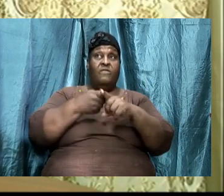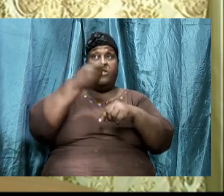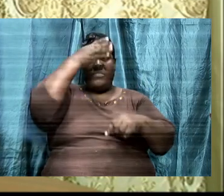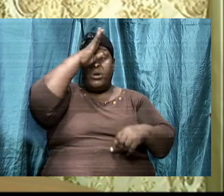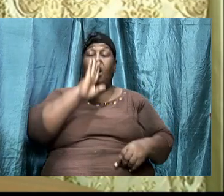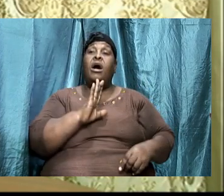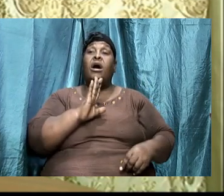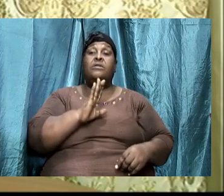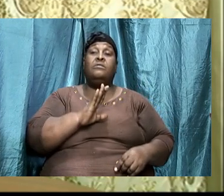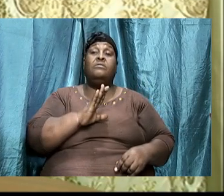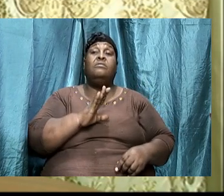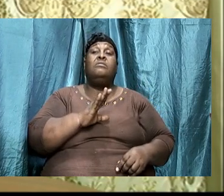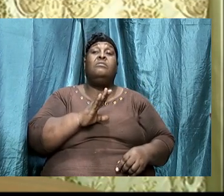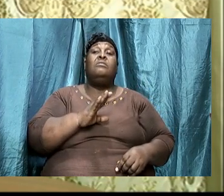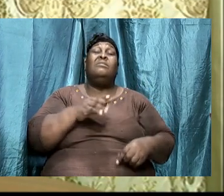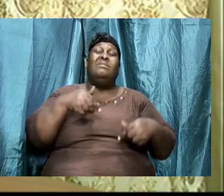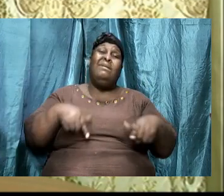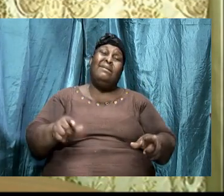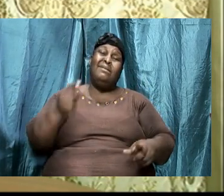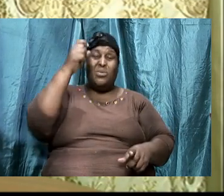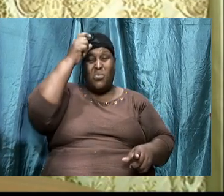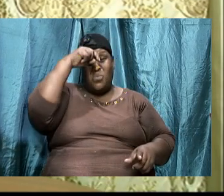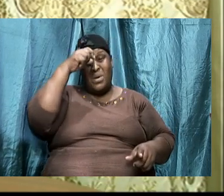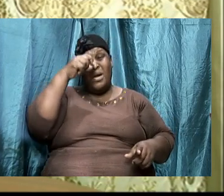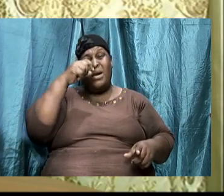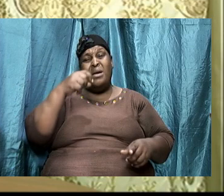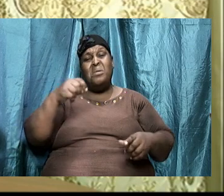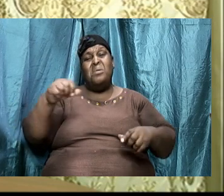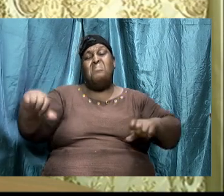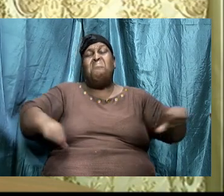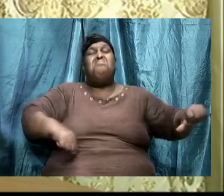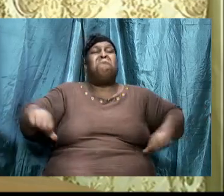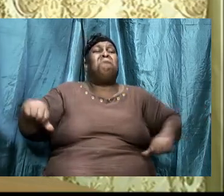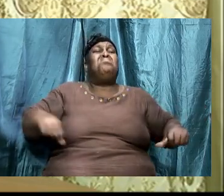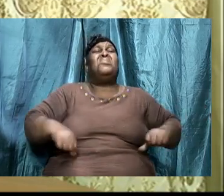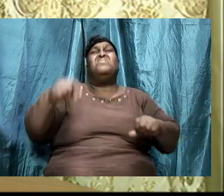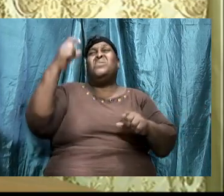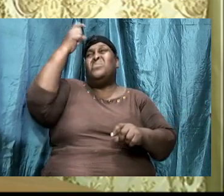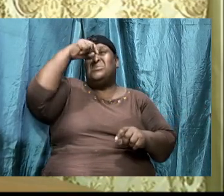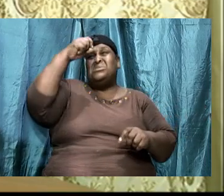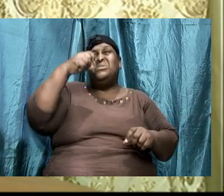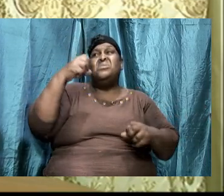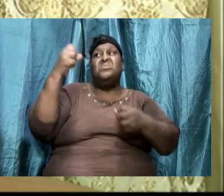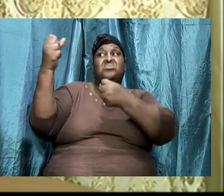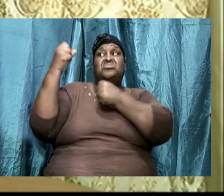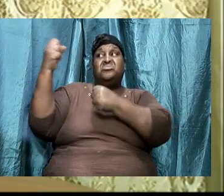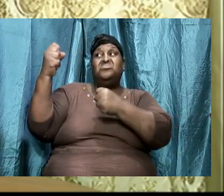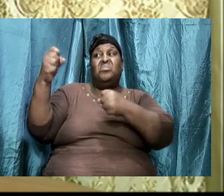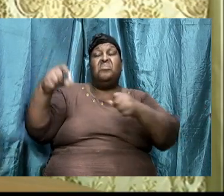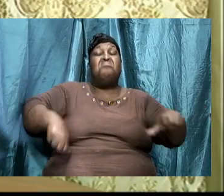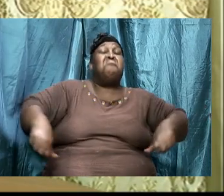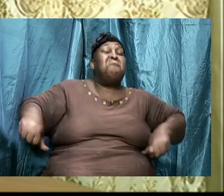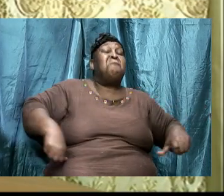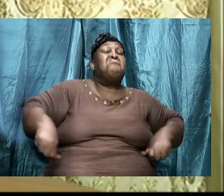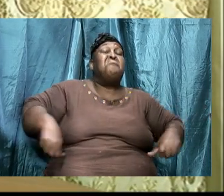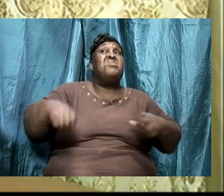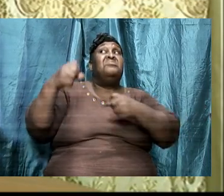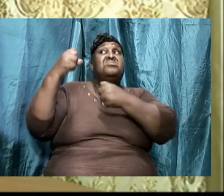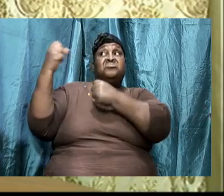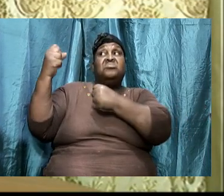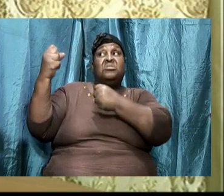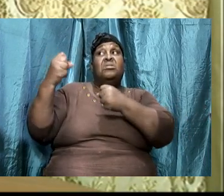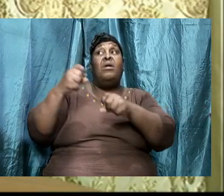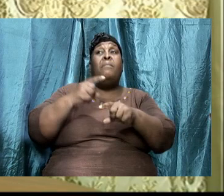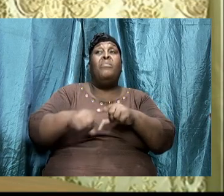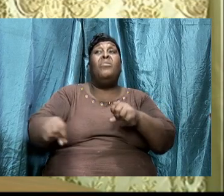Let not the wise boast of their wisdom or the strong boast of their strength but let the